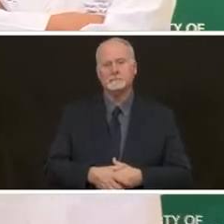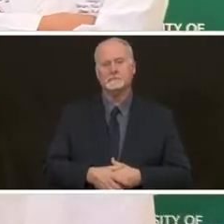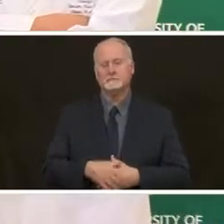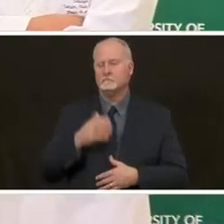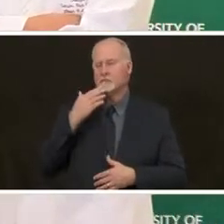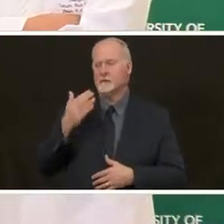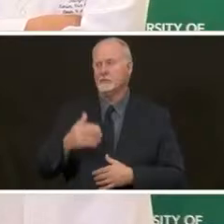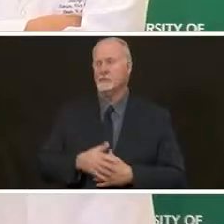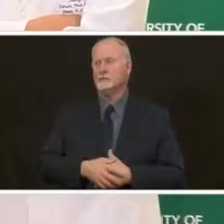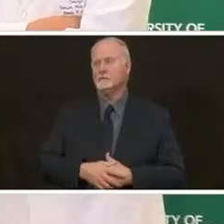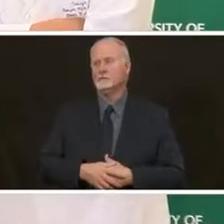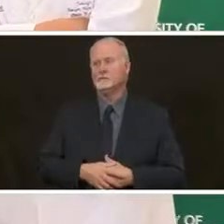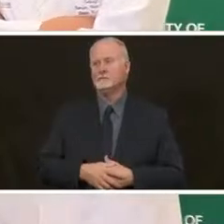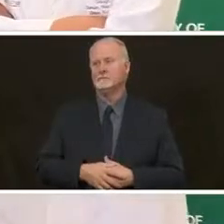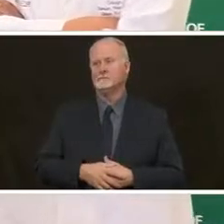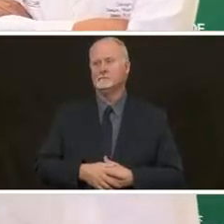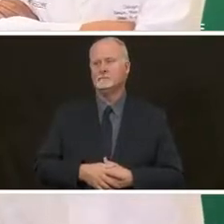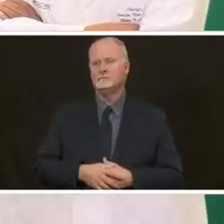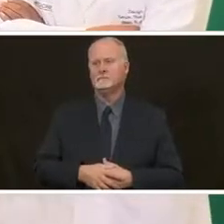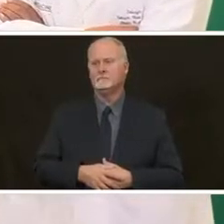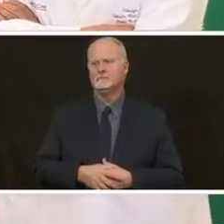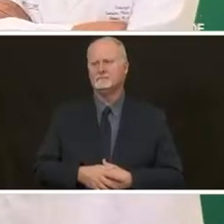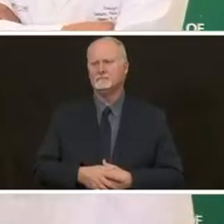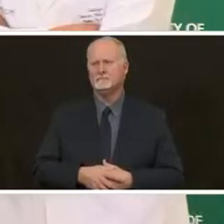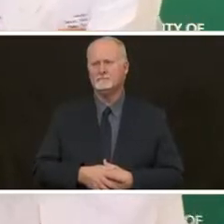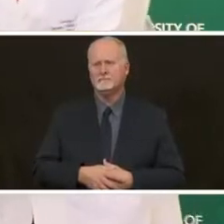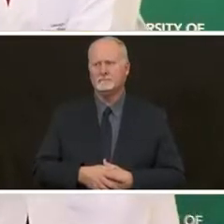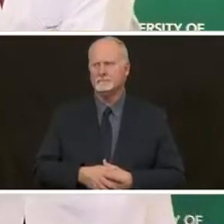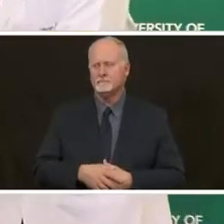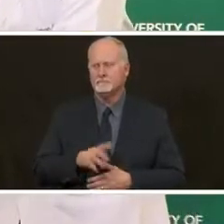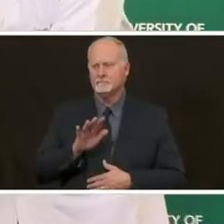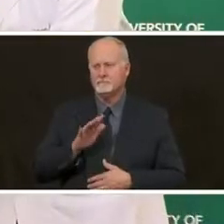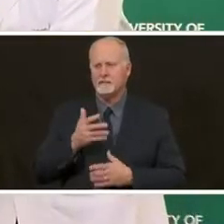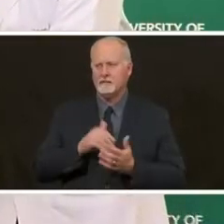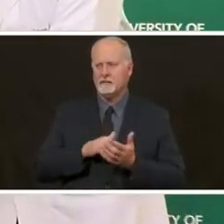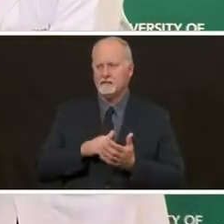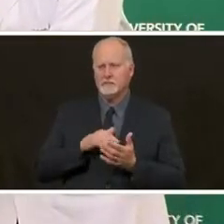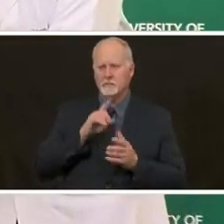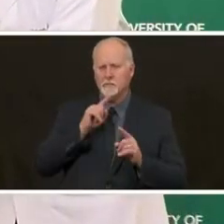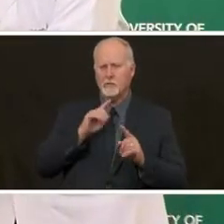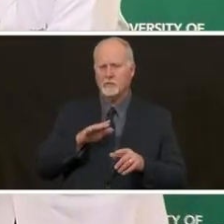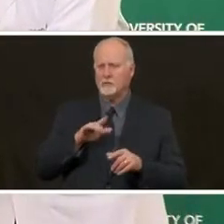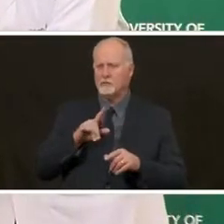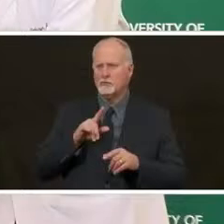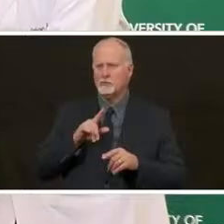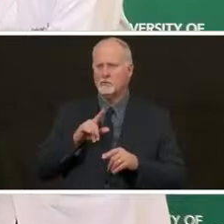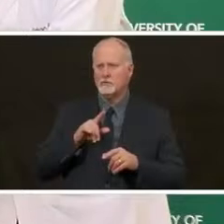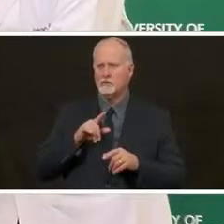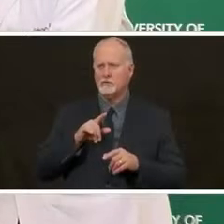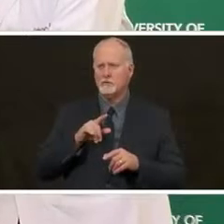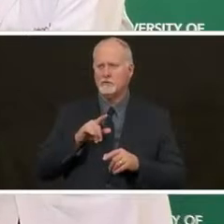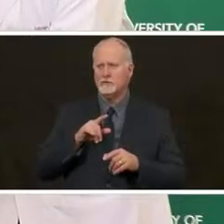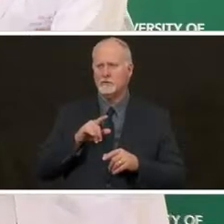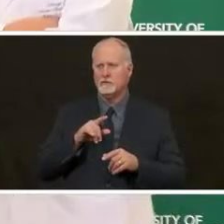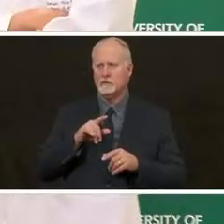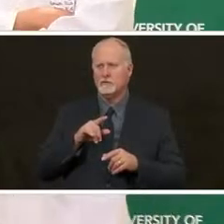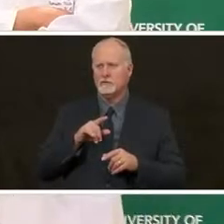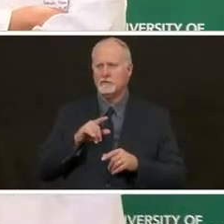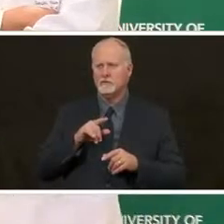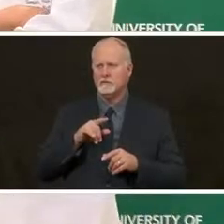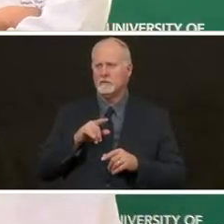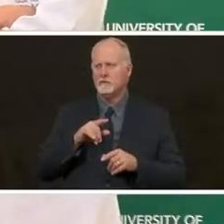Thank you. Okay. And for the future, sorry. Sorry, we've got another question. I'm wondering what...